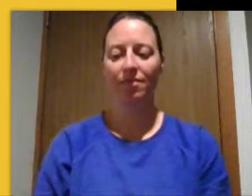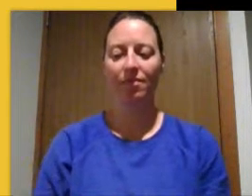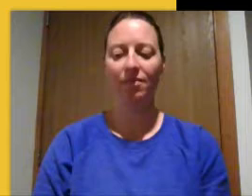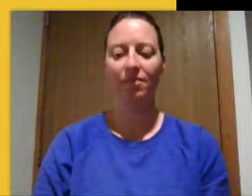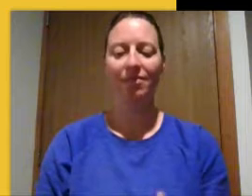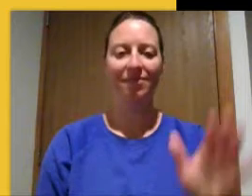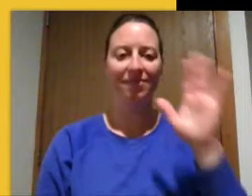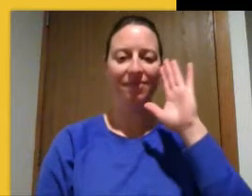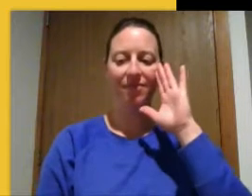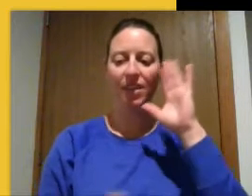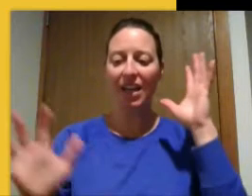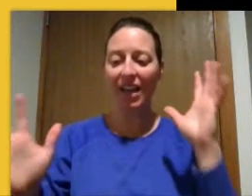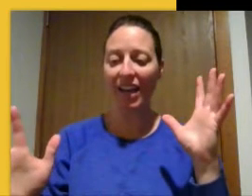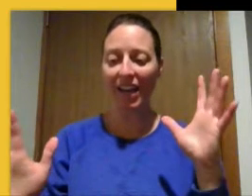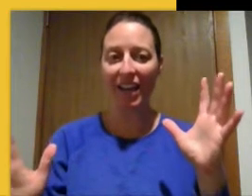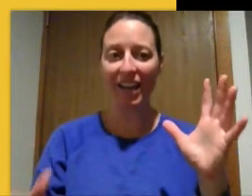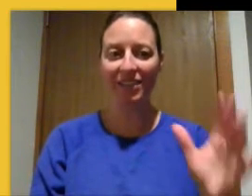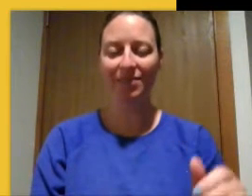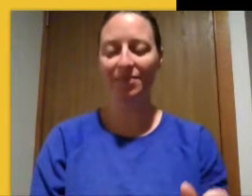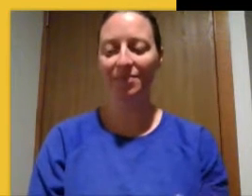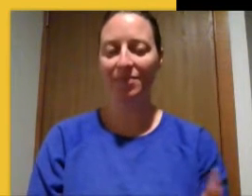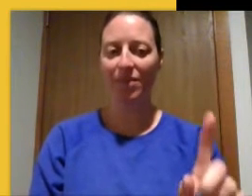Hi, Julie.